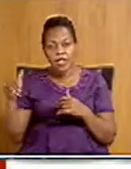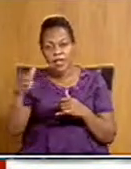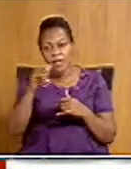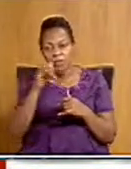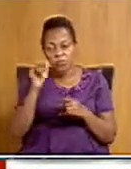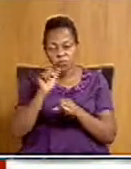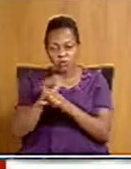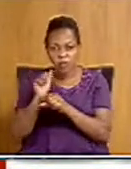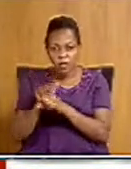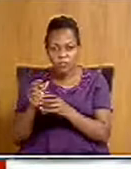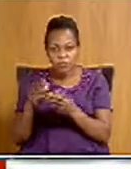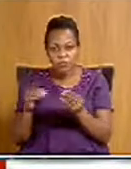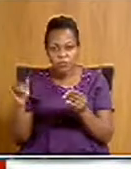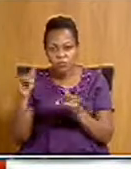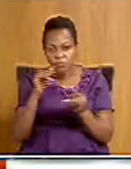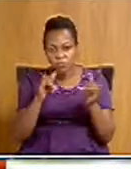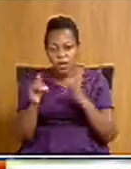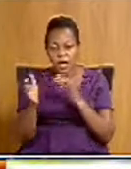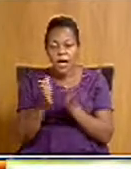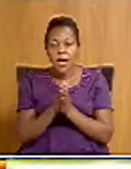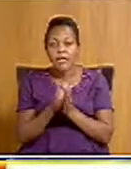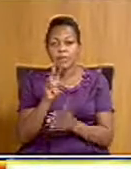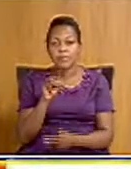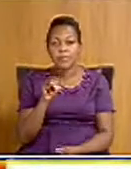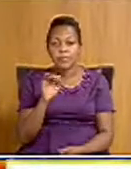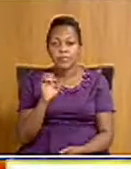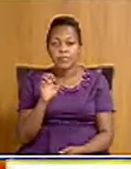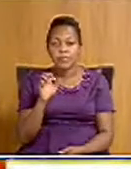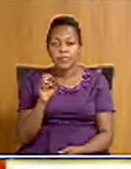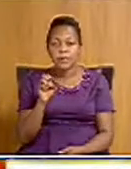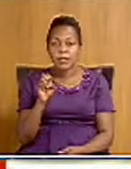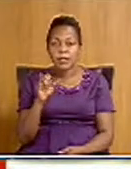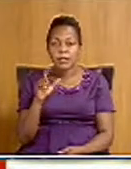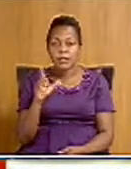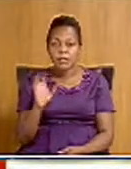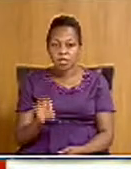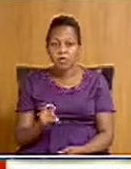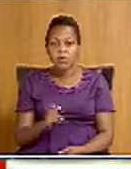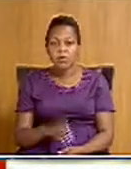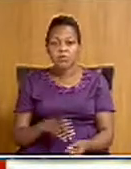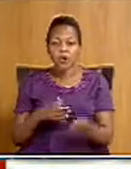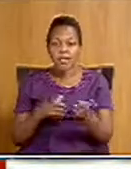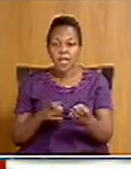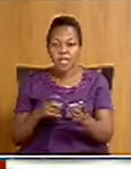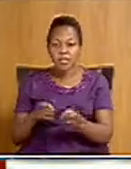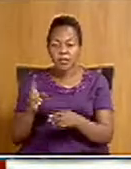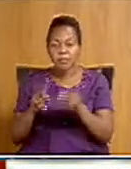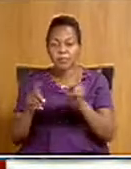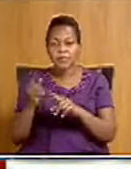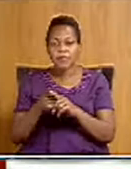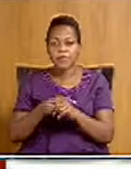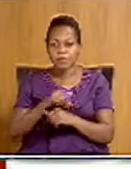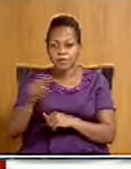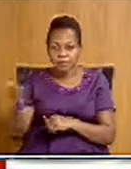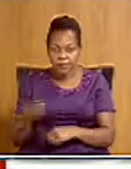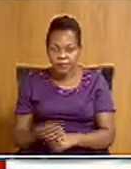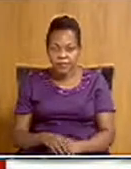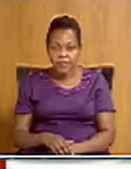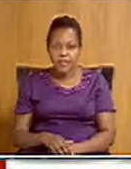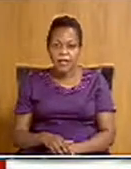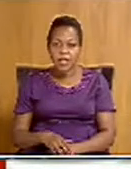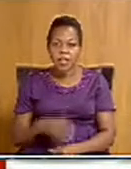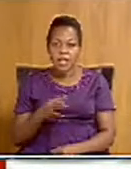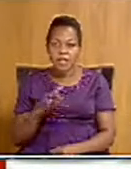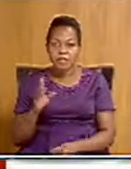missiles that some people use to attack defenseless people from far away, so that